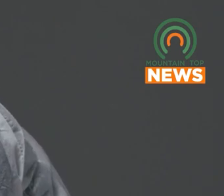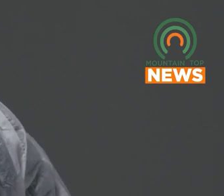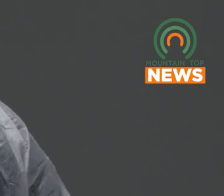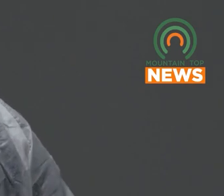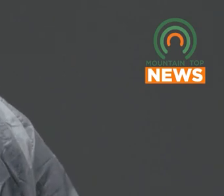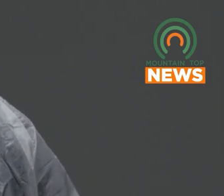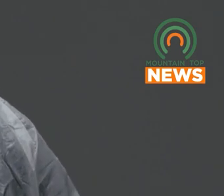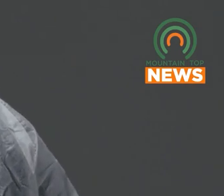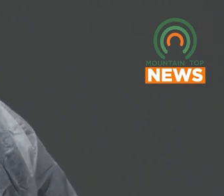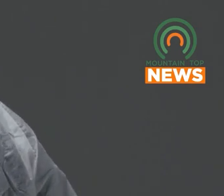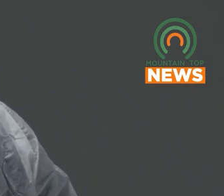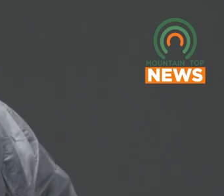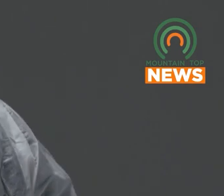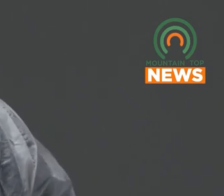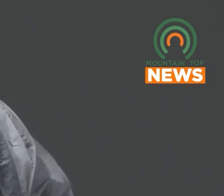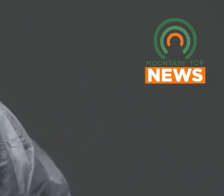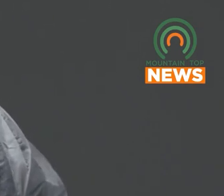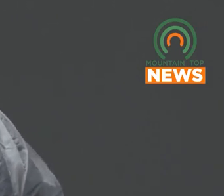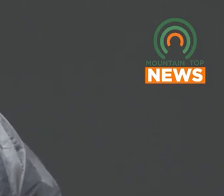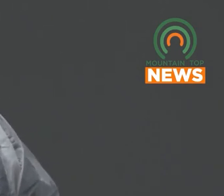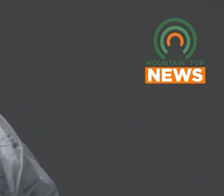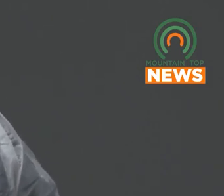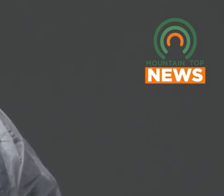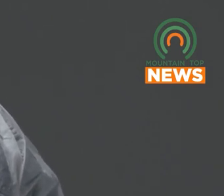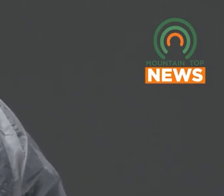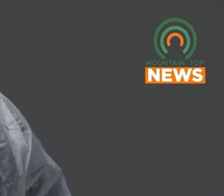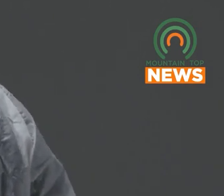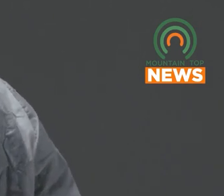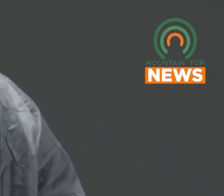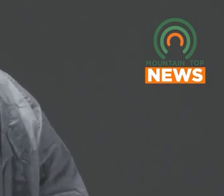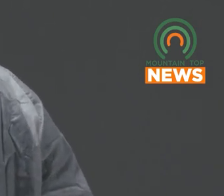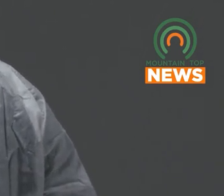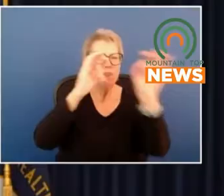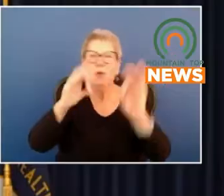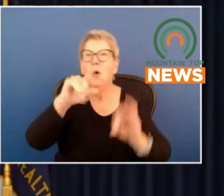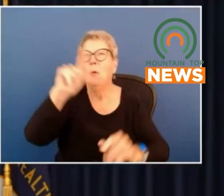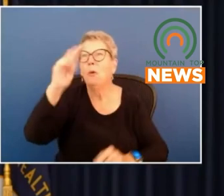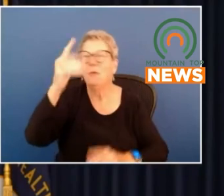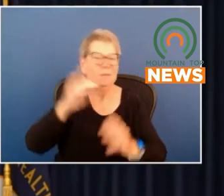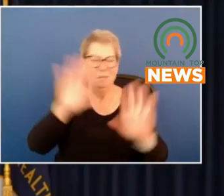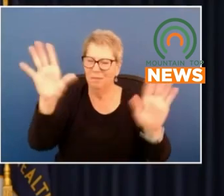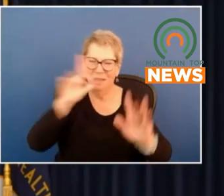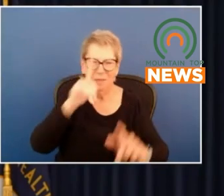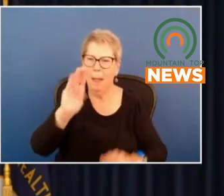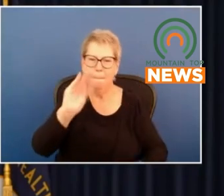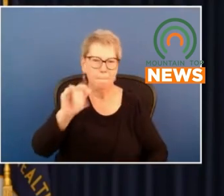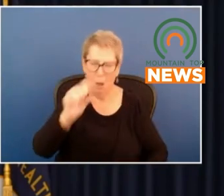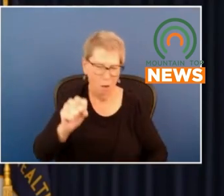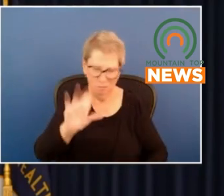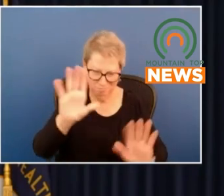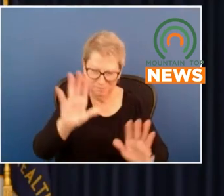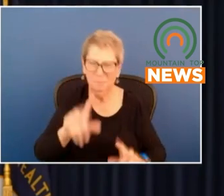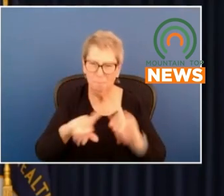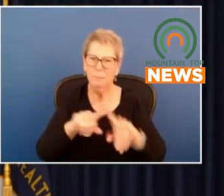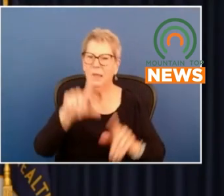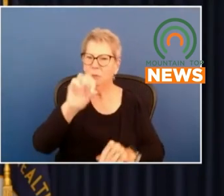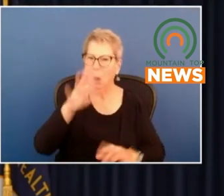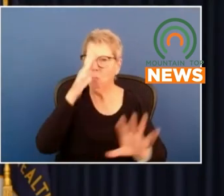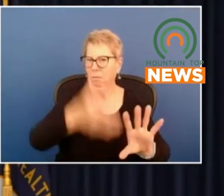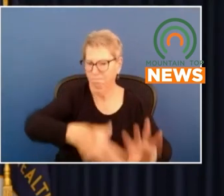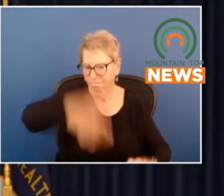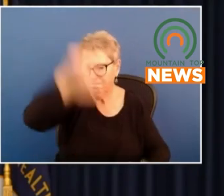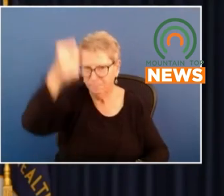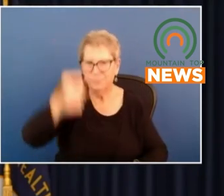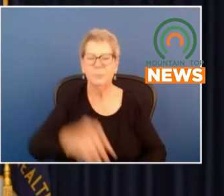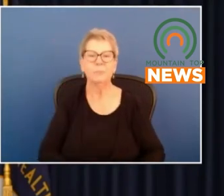set to take place on October 28th for cultivator and processor applicants. When we launched the program, our mission was to ensure that